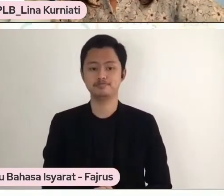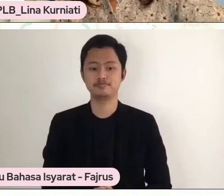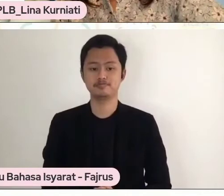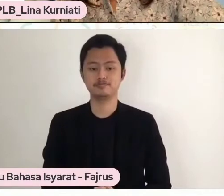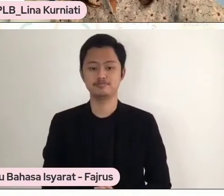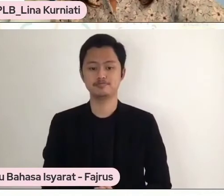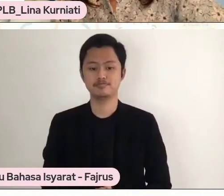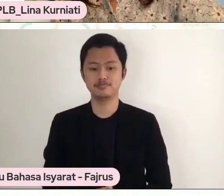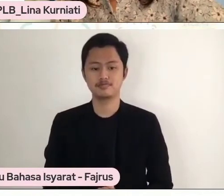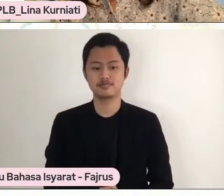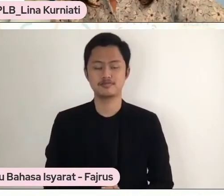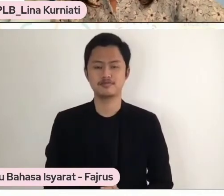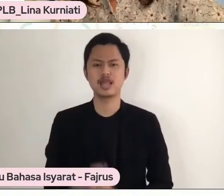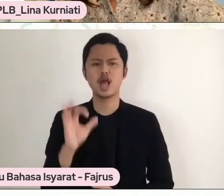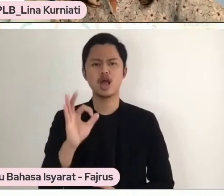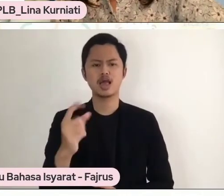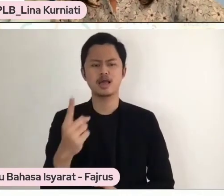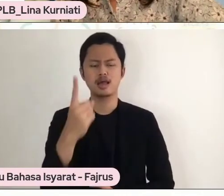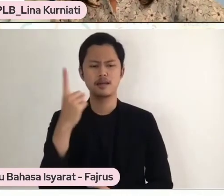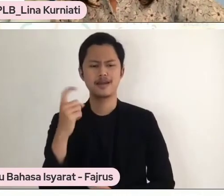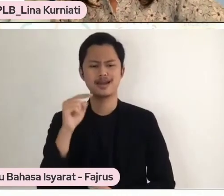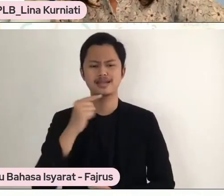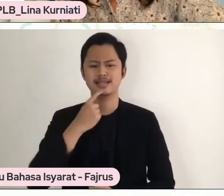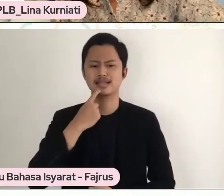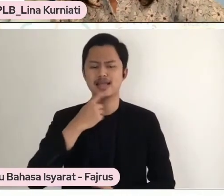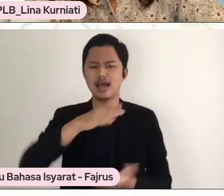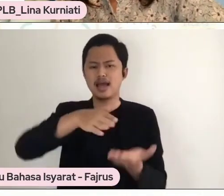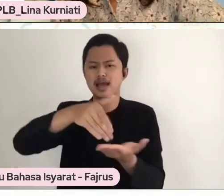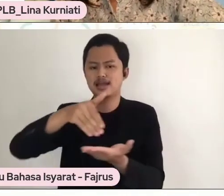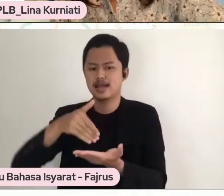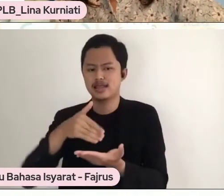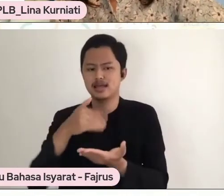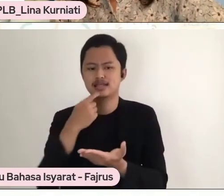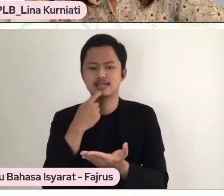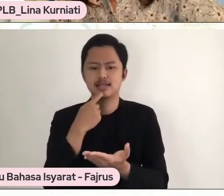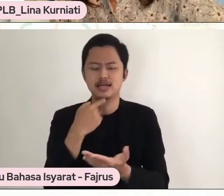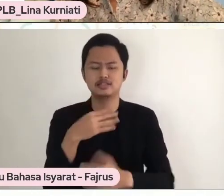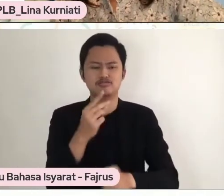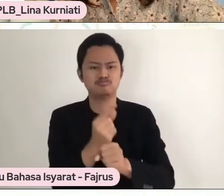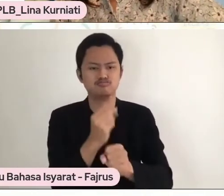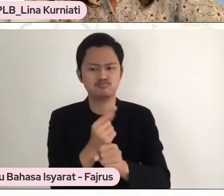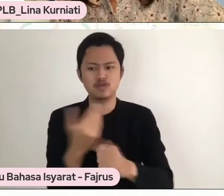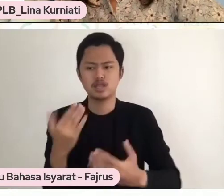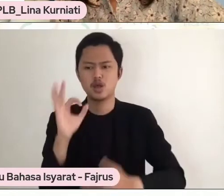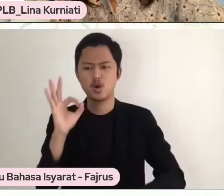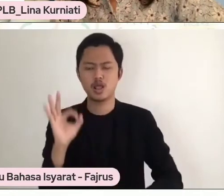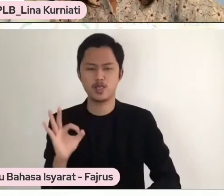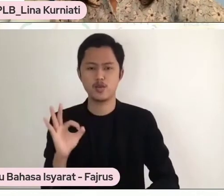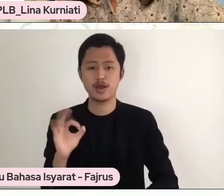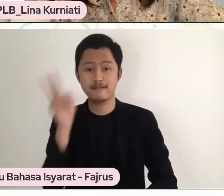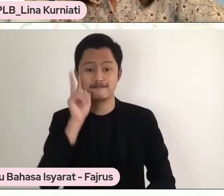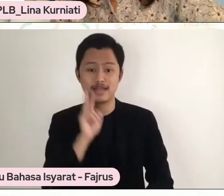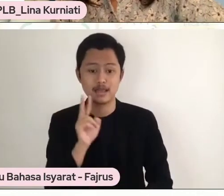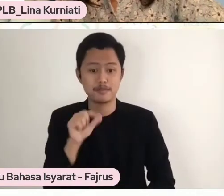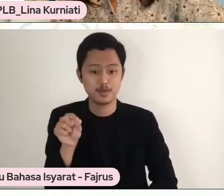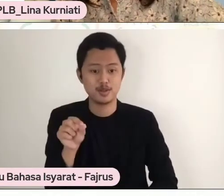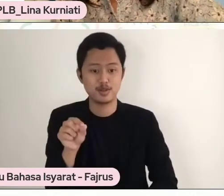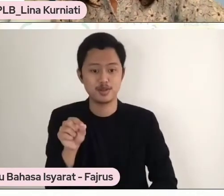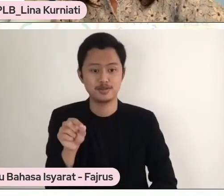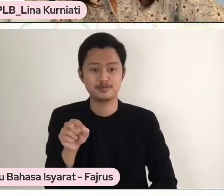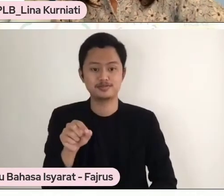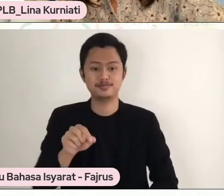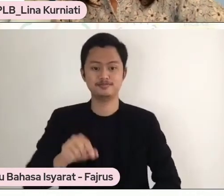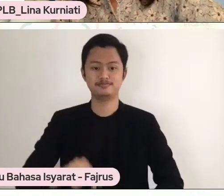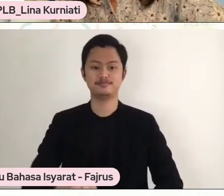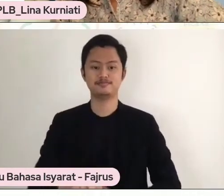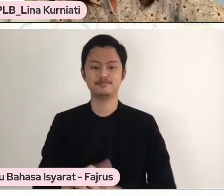The question is the data of children and teacher in Vietnam. Mm-hmm. The teacher